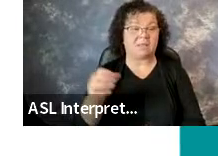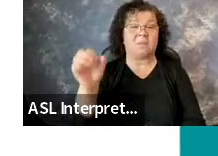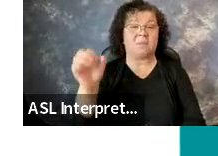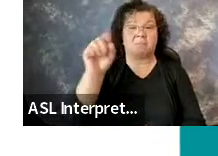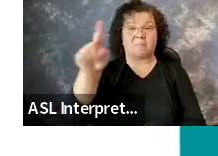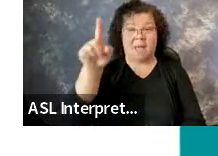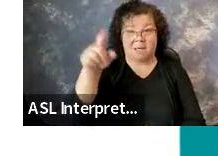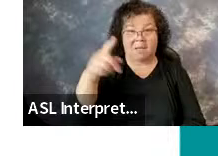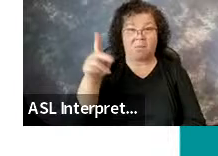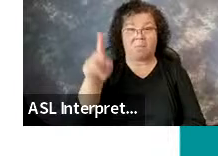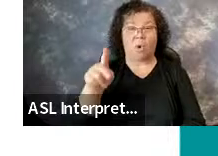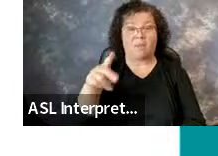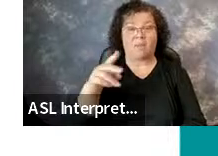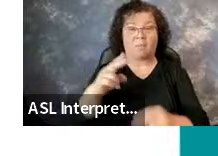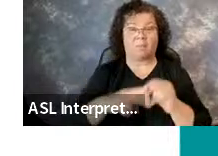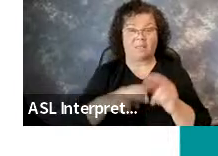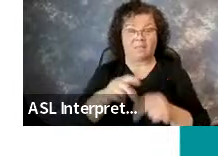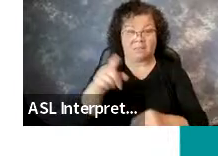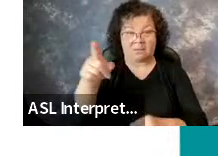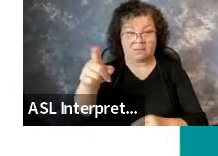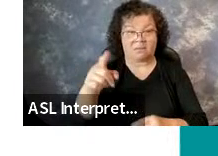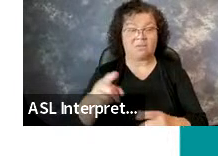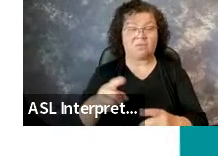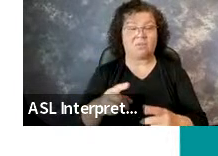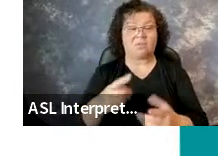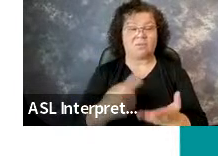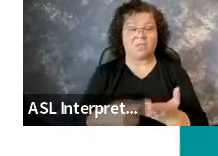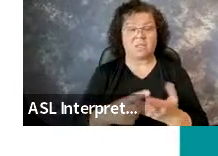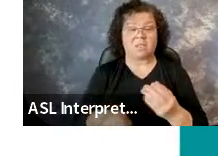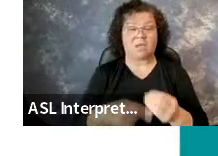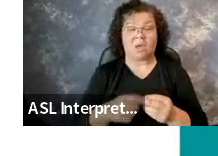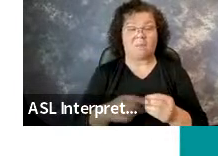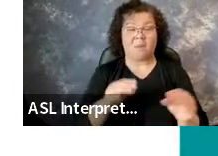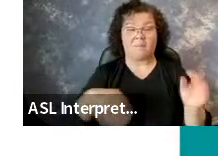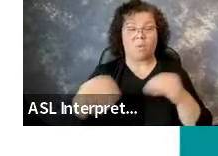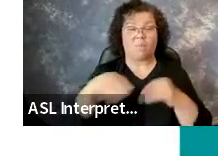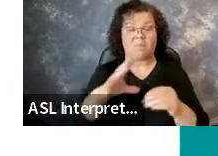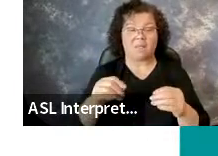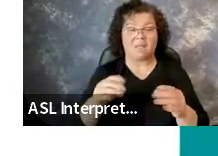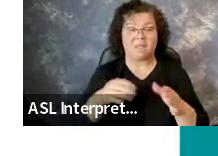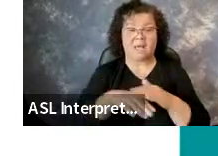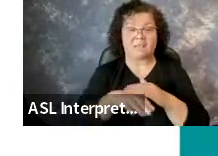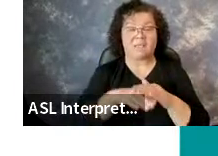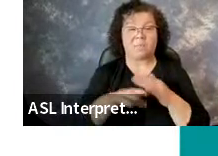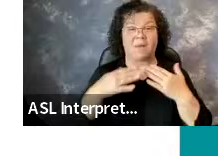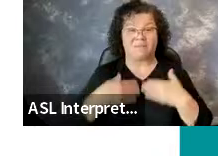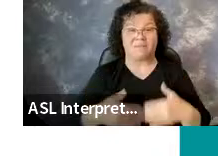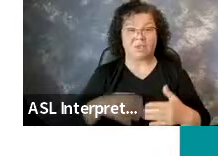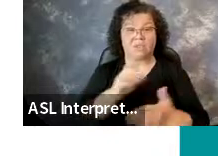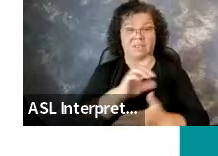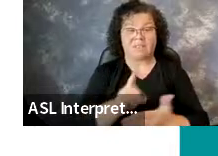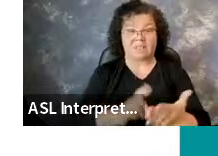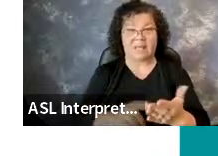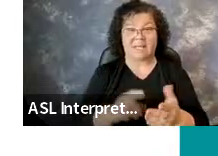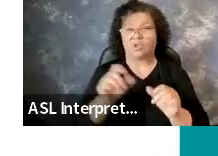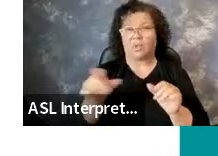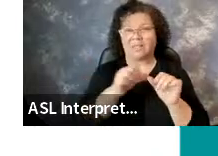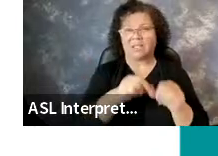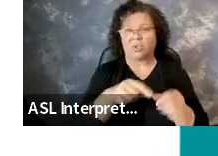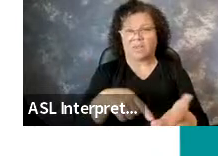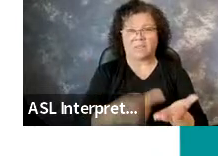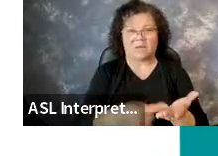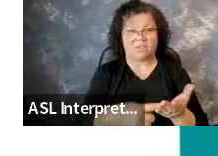Portland building. And we're going to be discussing mobility, accessibility, and physical design. So continuing this conversation,